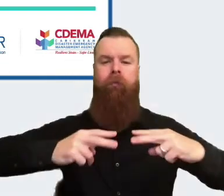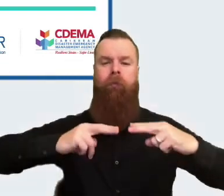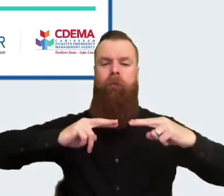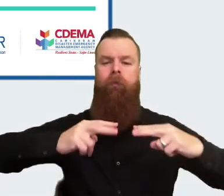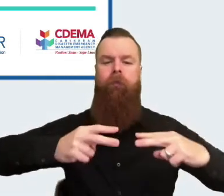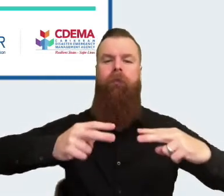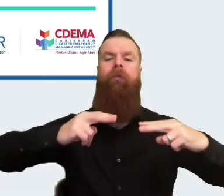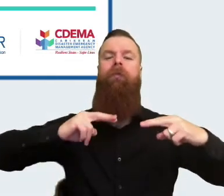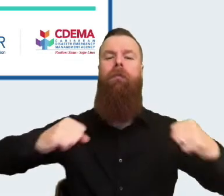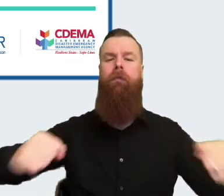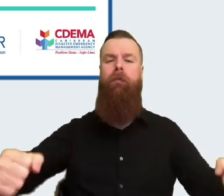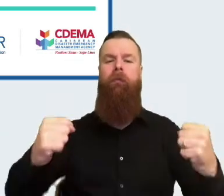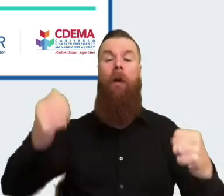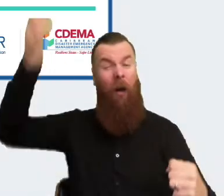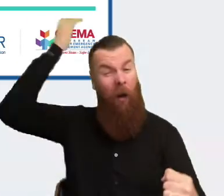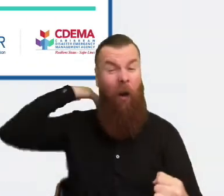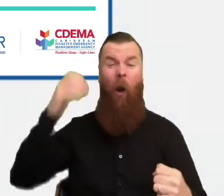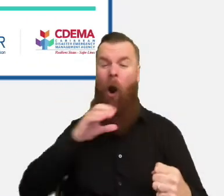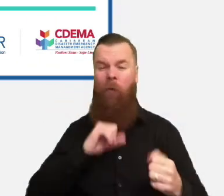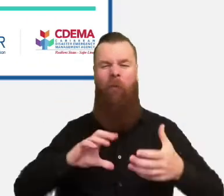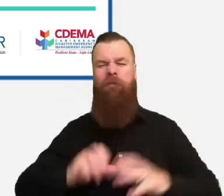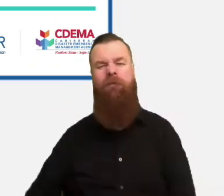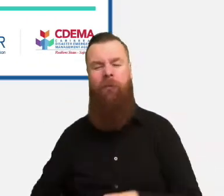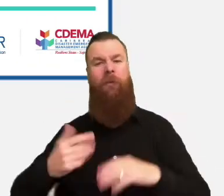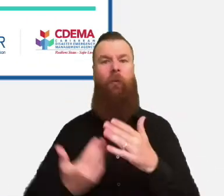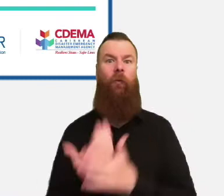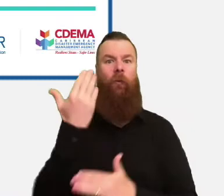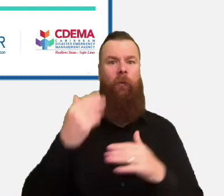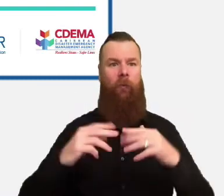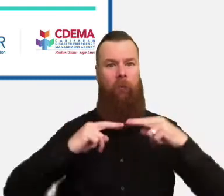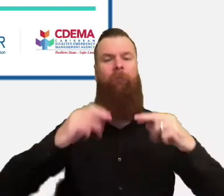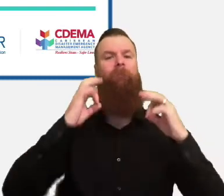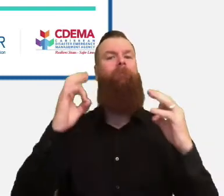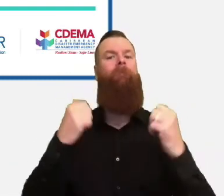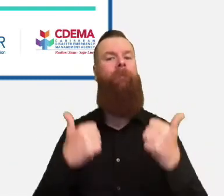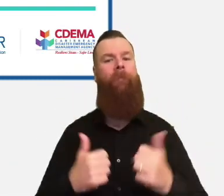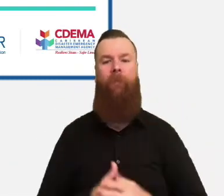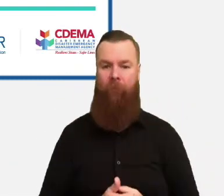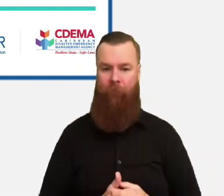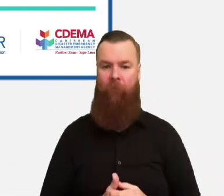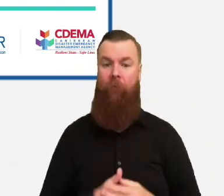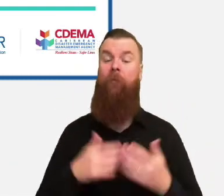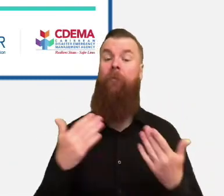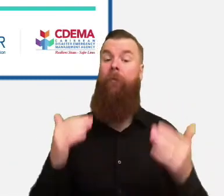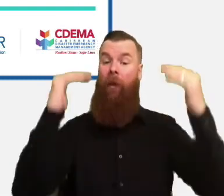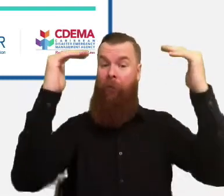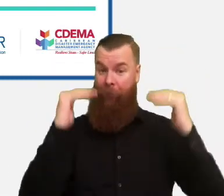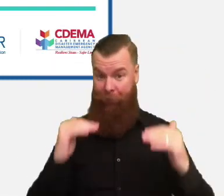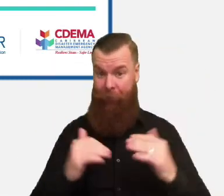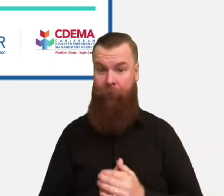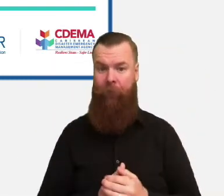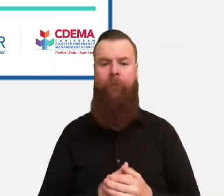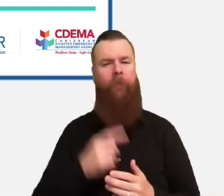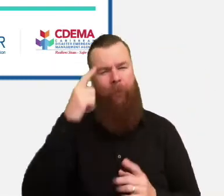The next principle is on adaptively transforming. And here the goal is to survive chronic and acute change